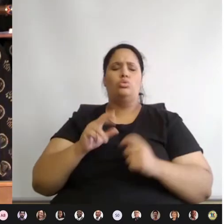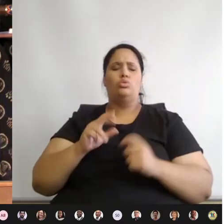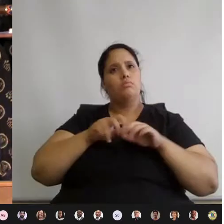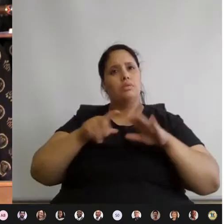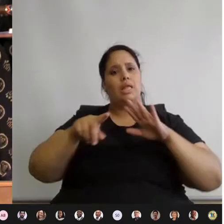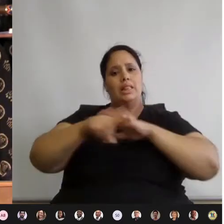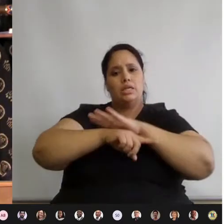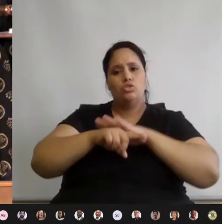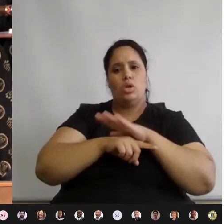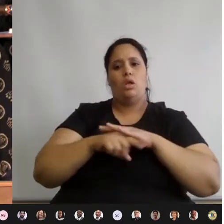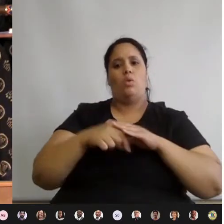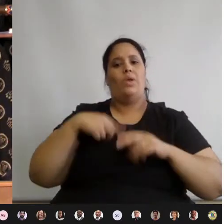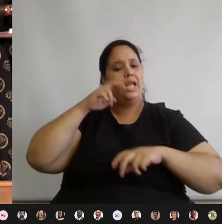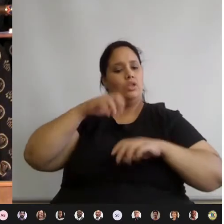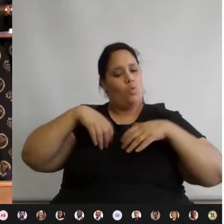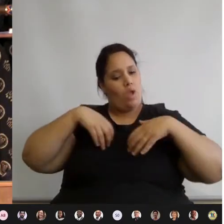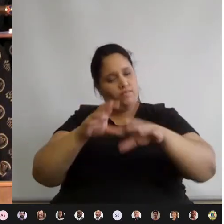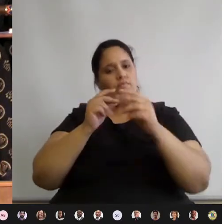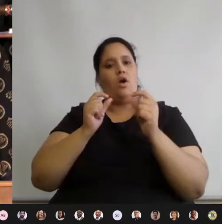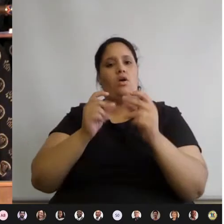be able to act quickly and swiftly.